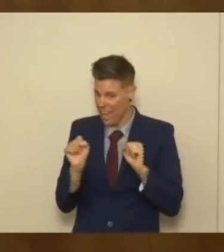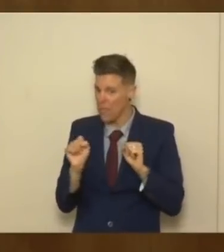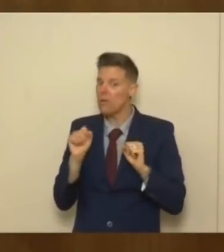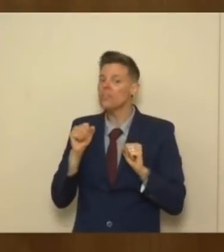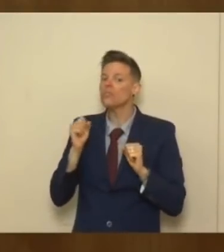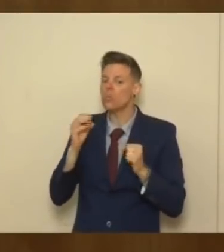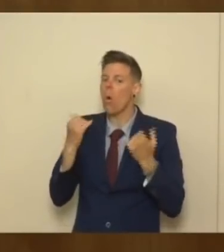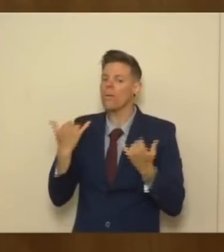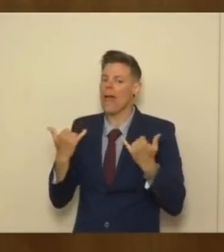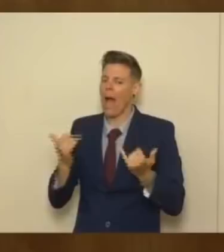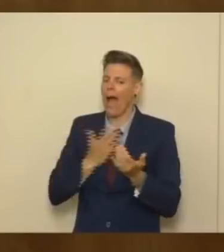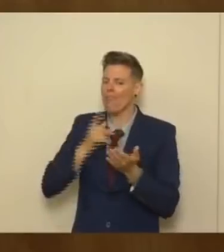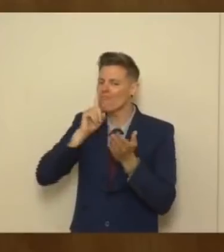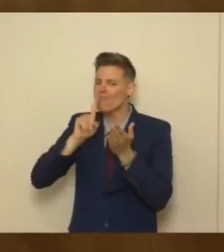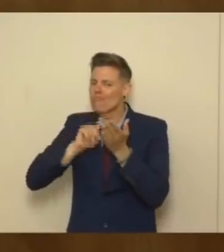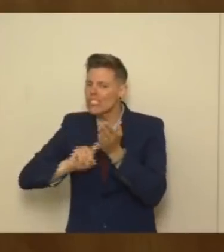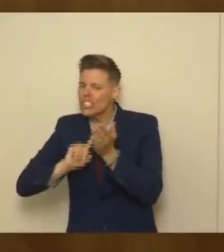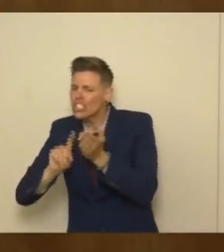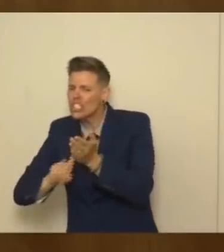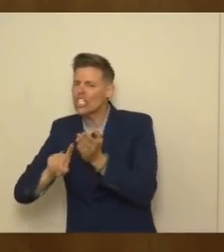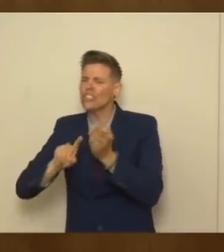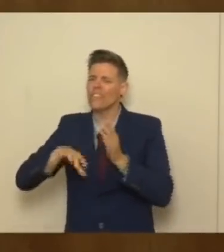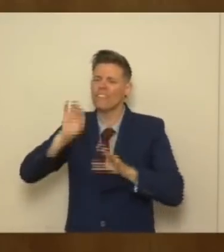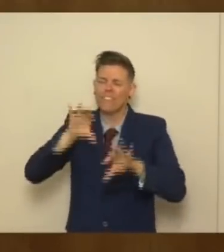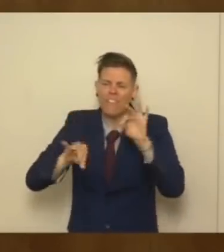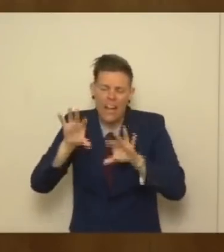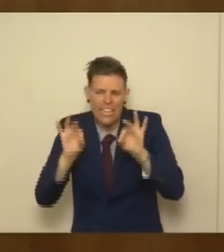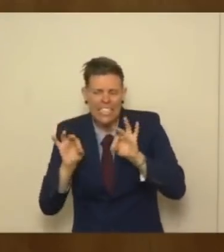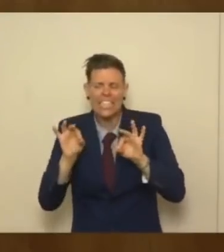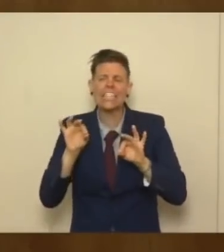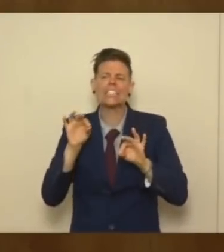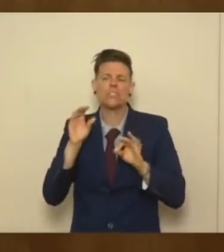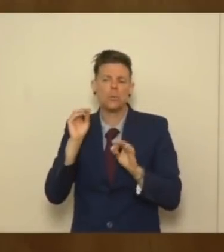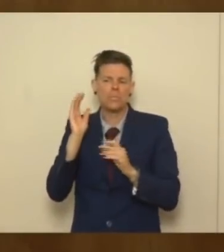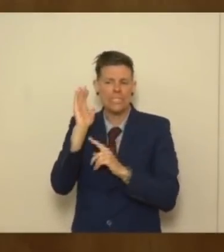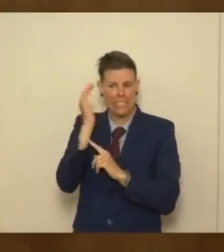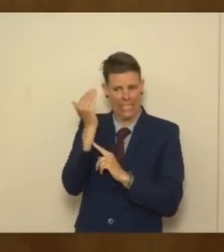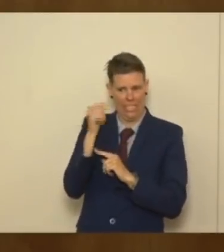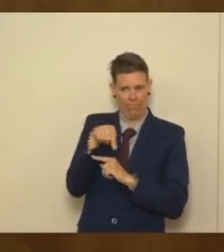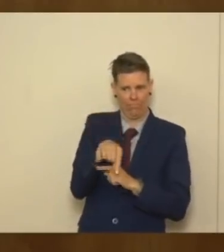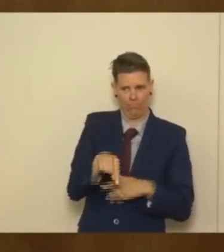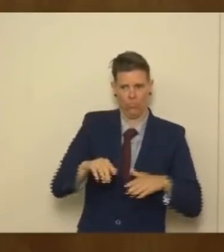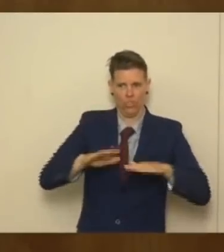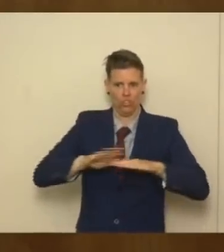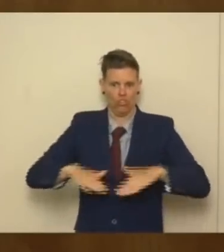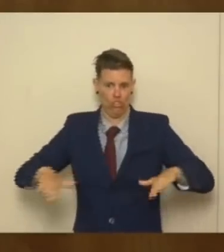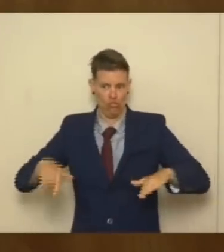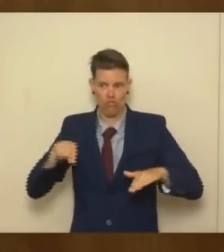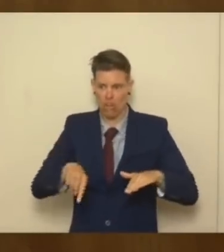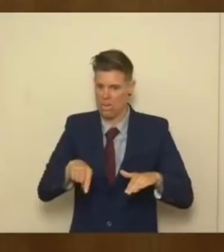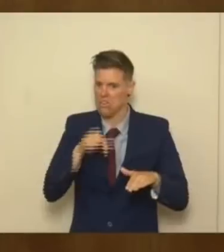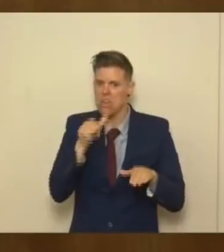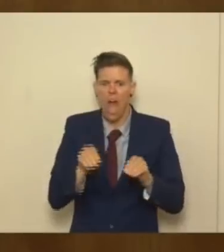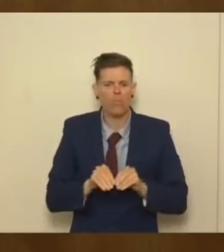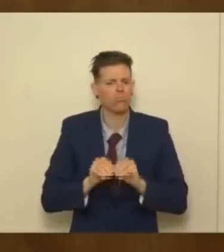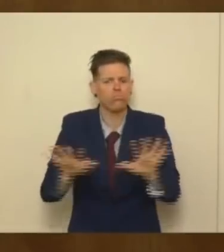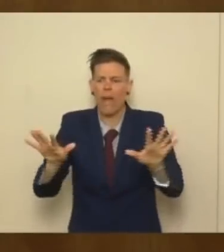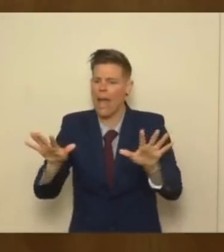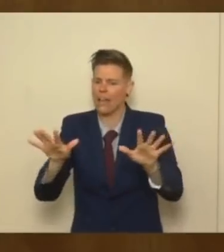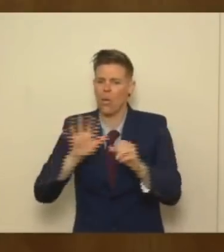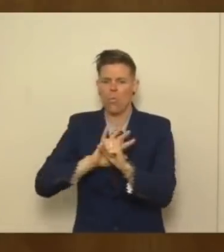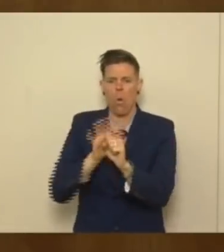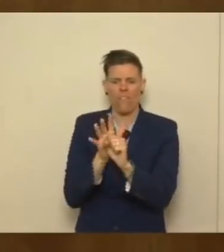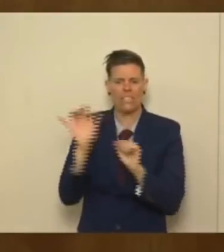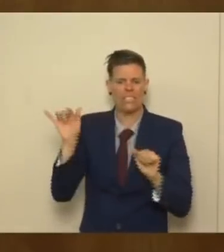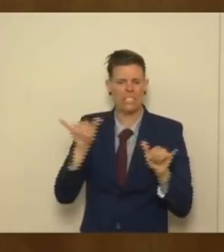don't transmit COVID to the extent that adults do, if all that pans out, then at some